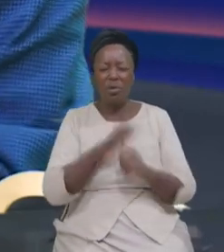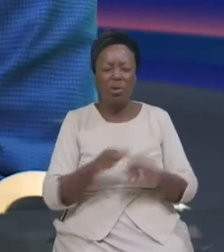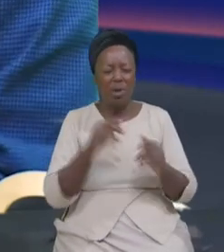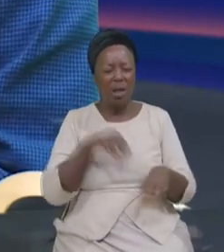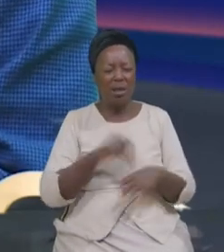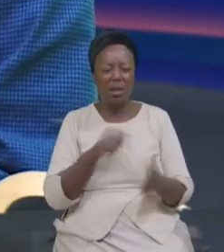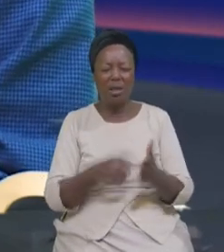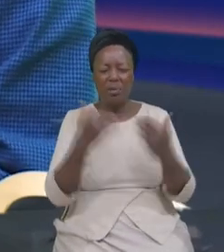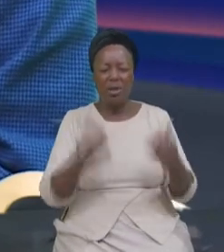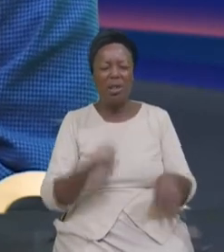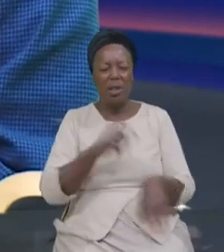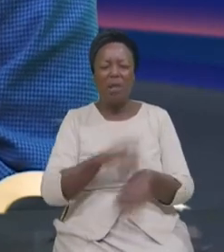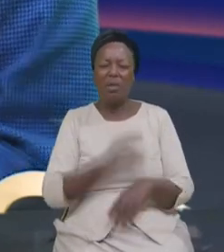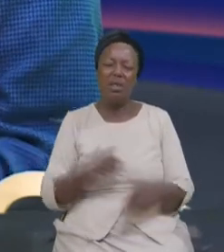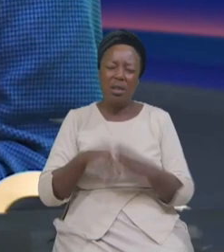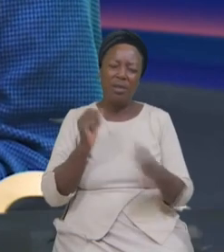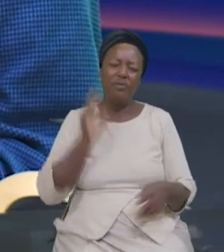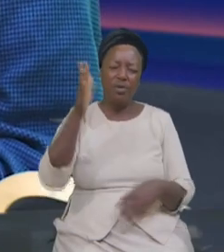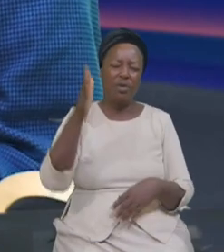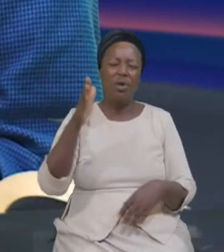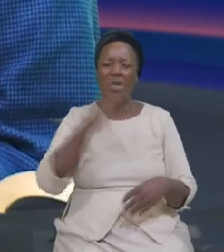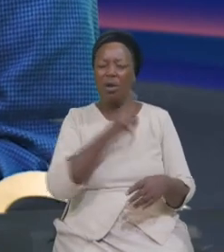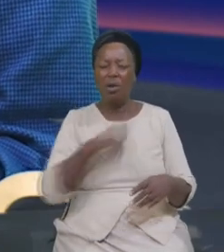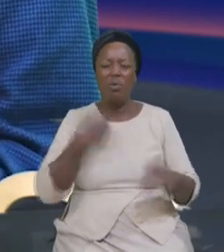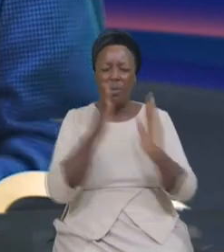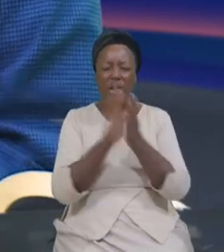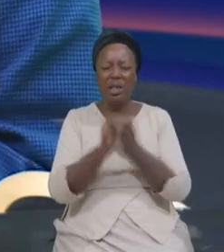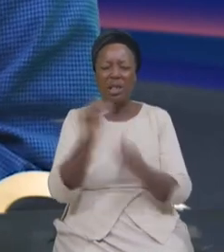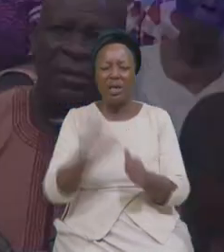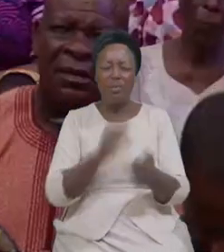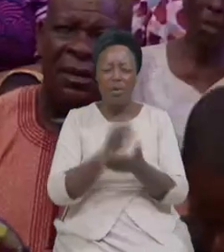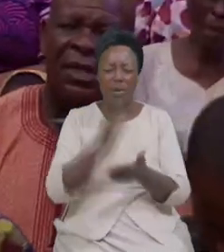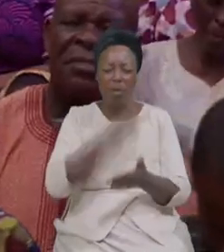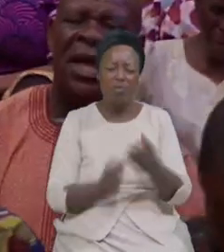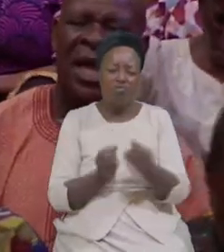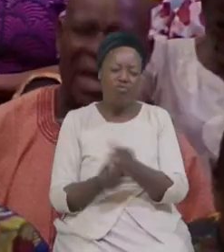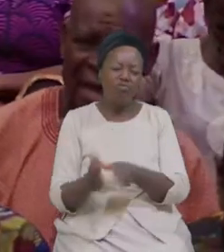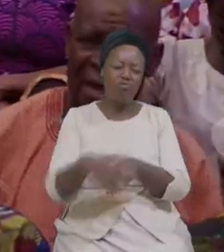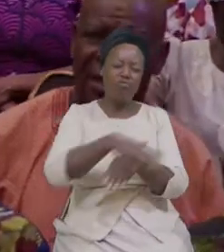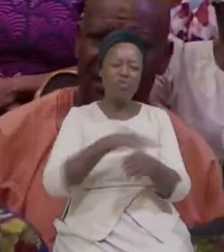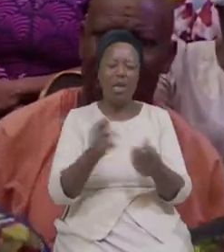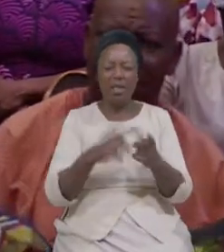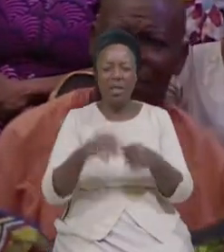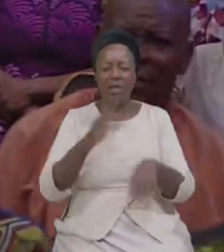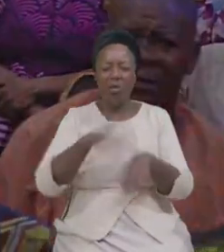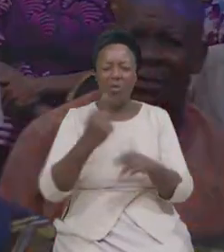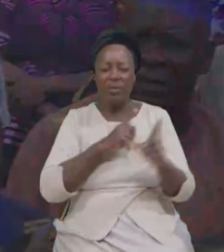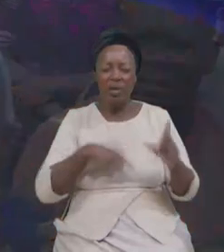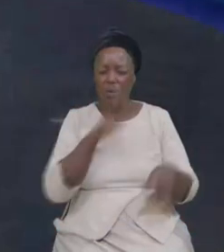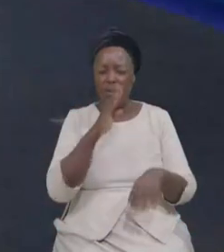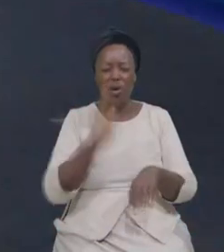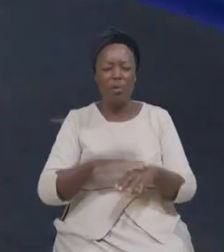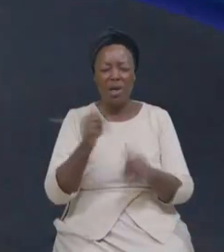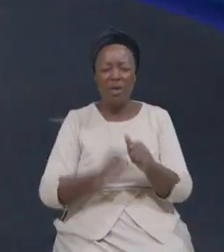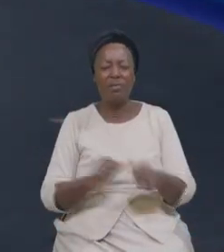then in the future, we pray, Lord, every cup will overflow and the touch of the Lord will be upon every